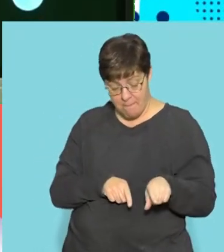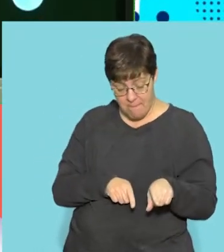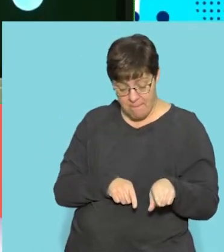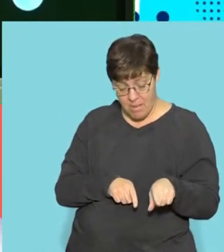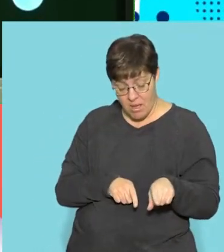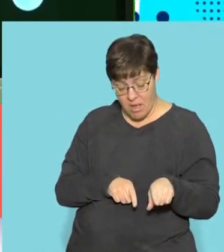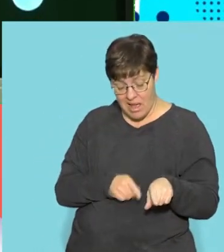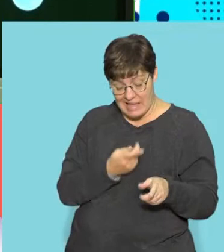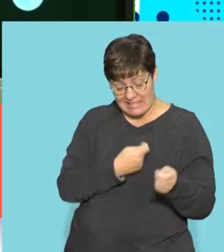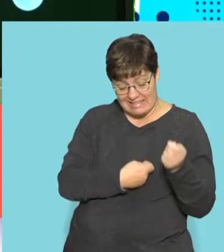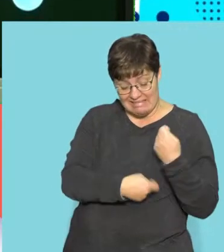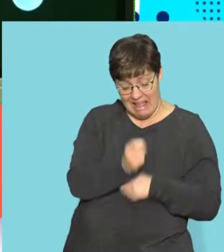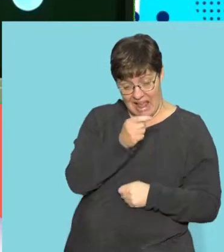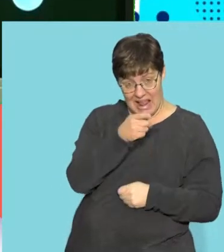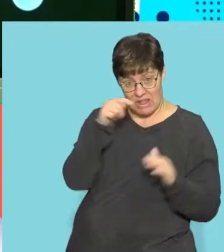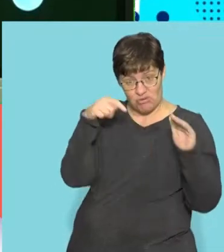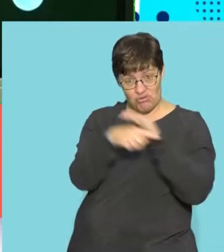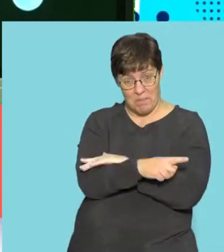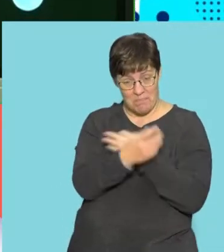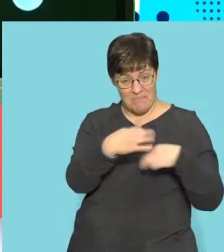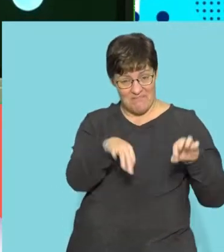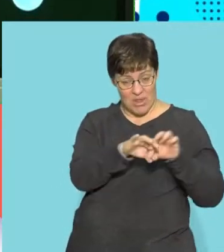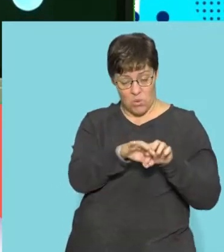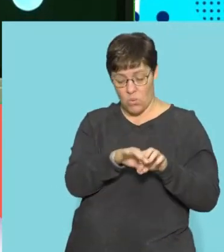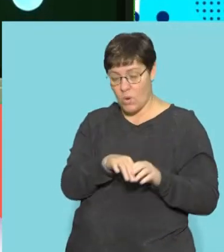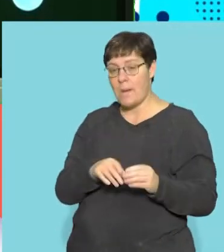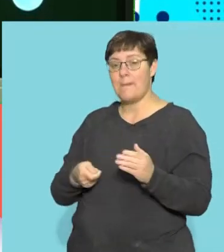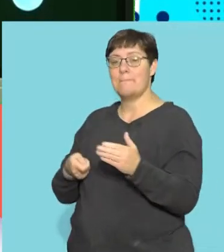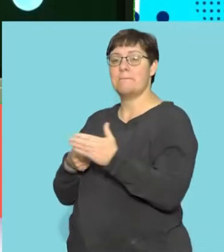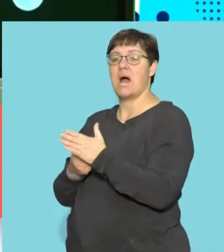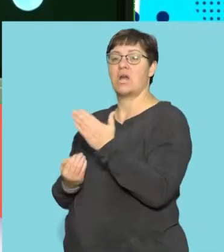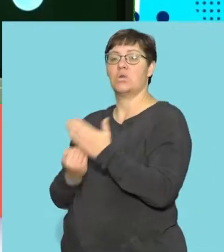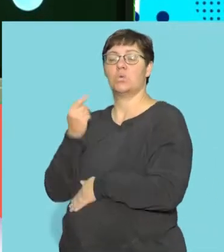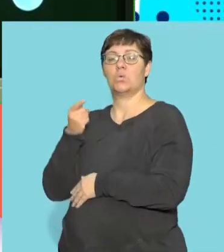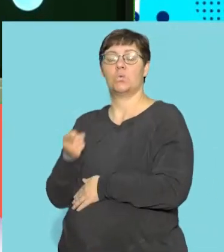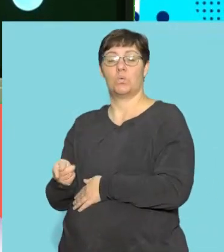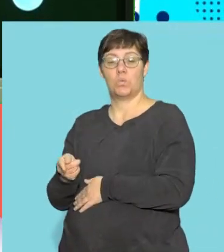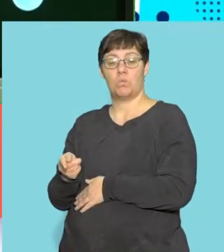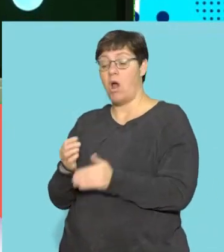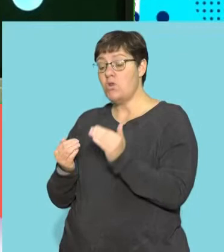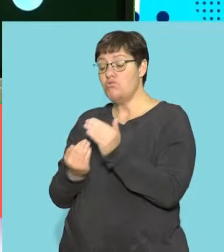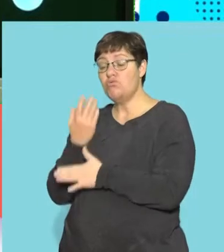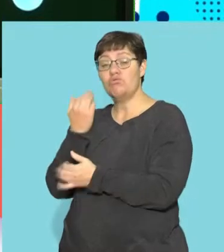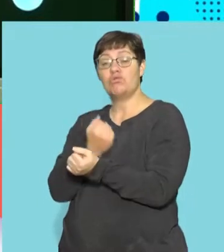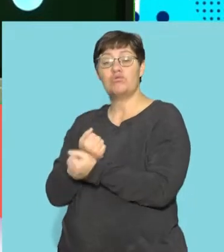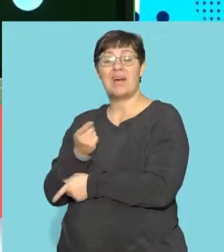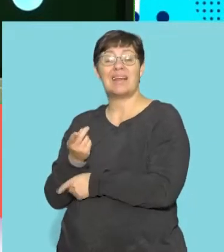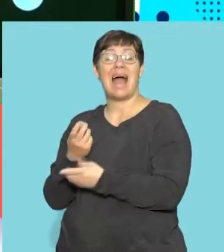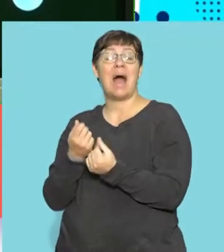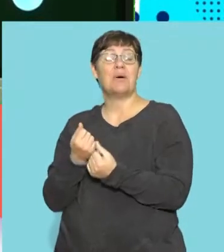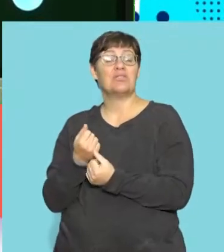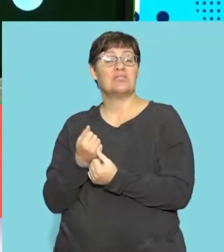is sold for that 52,000, and the new truck will be costing us as a company